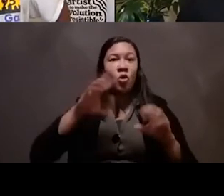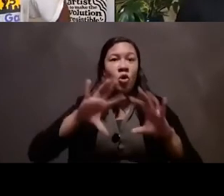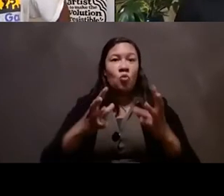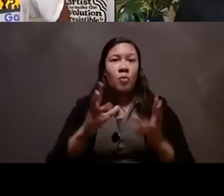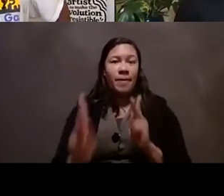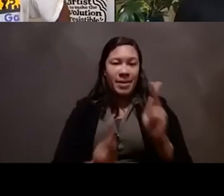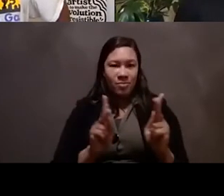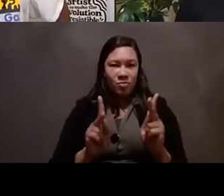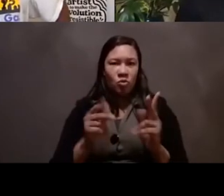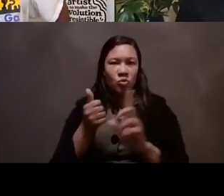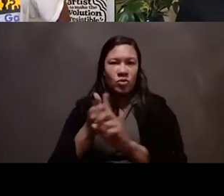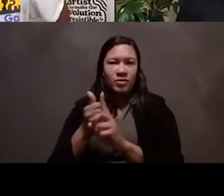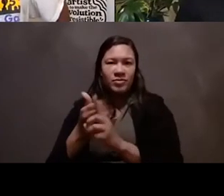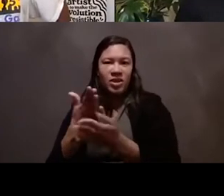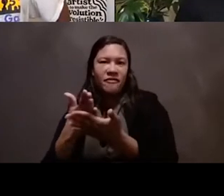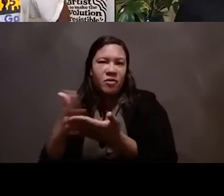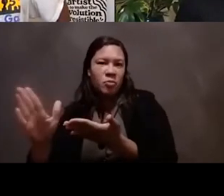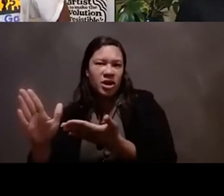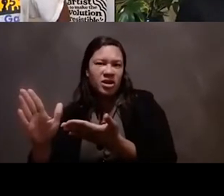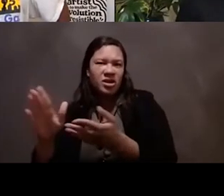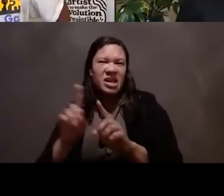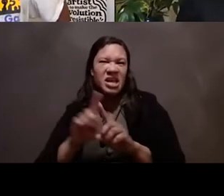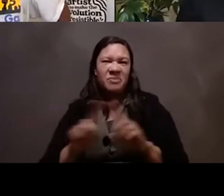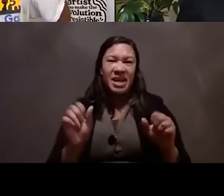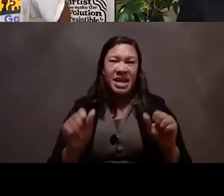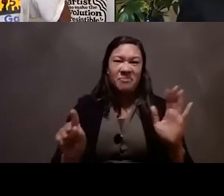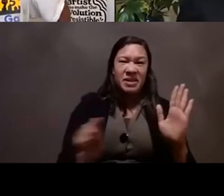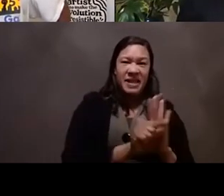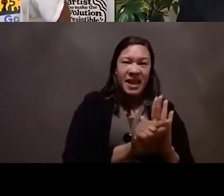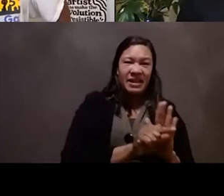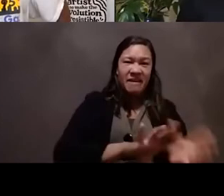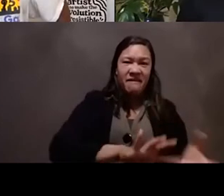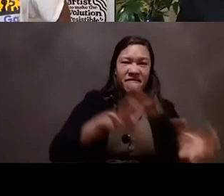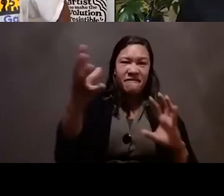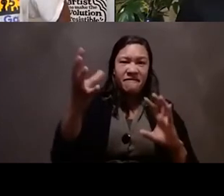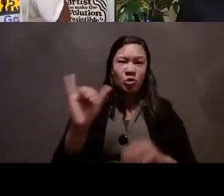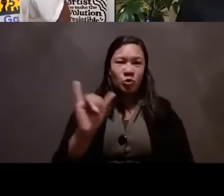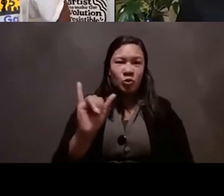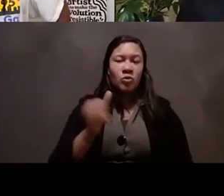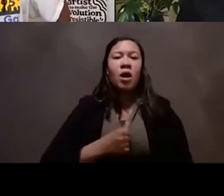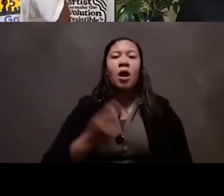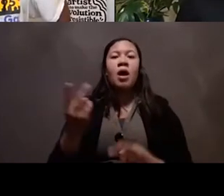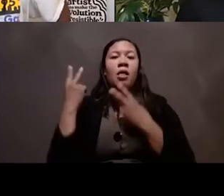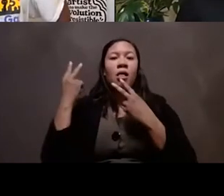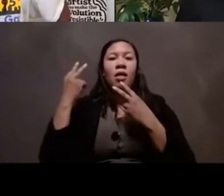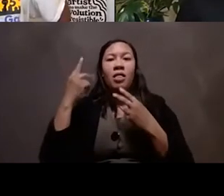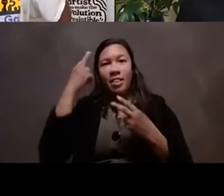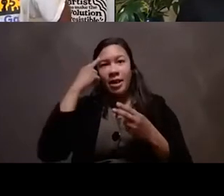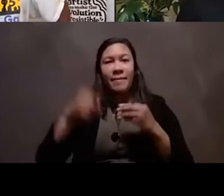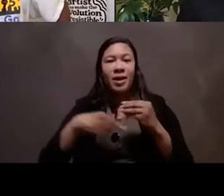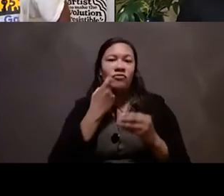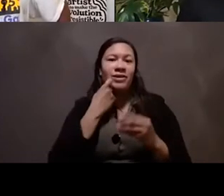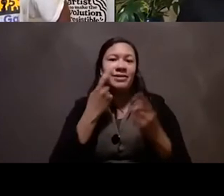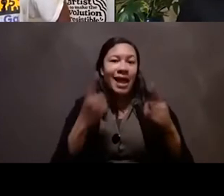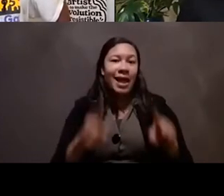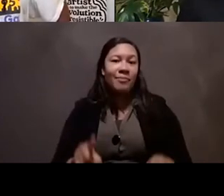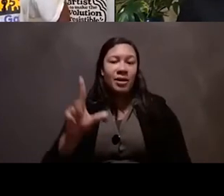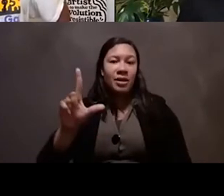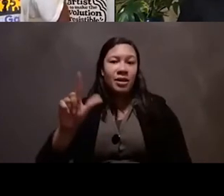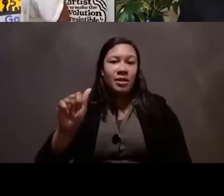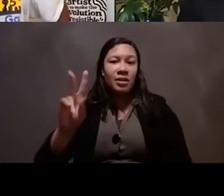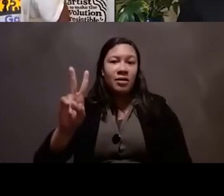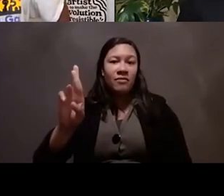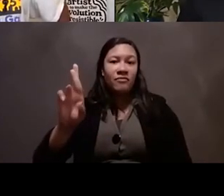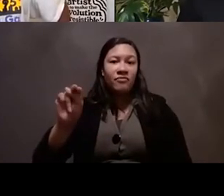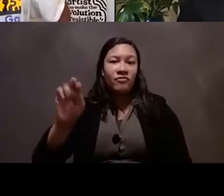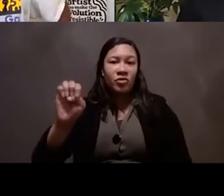margins, and it can be devastating. You know, I think about recently what happened to Laverne Cox. If you haven't been following, but on social